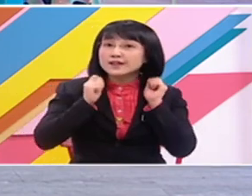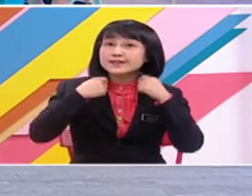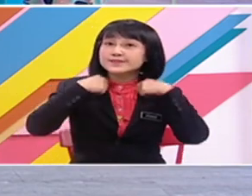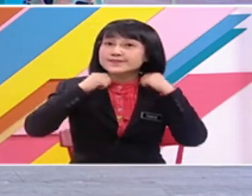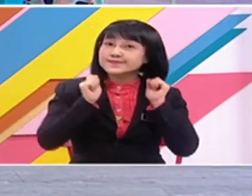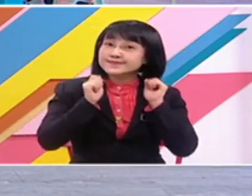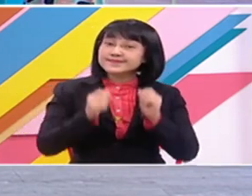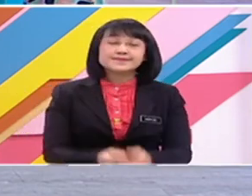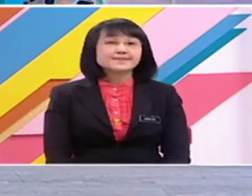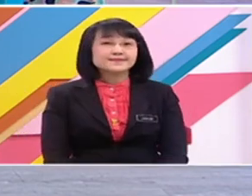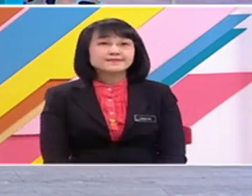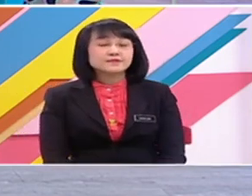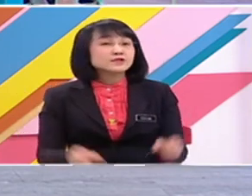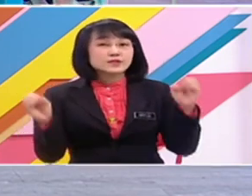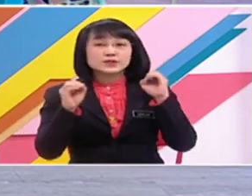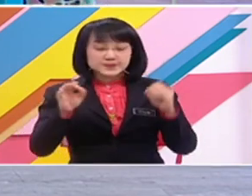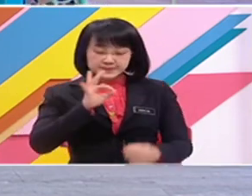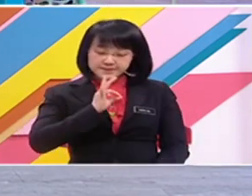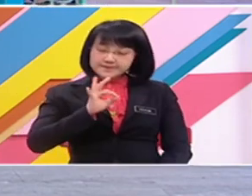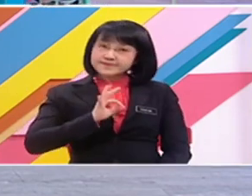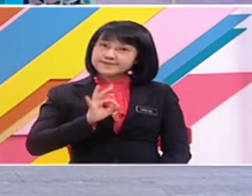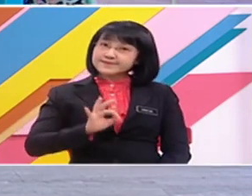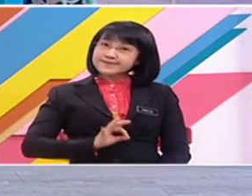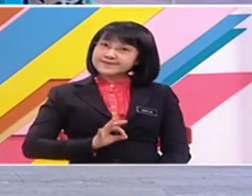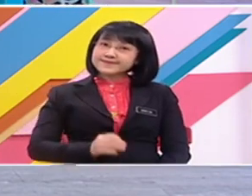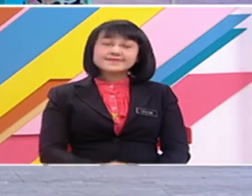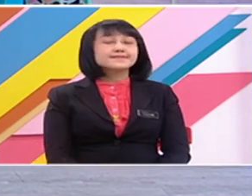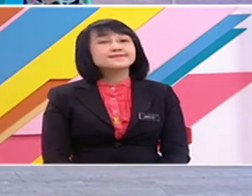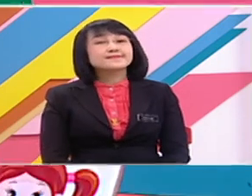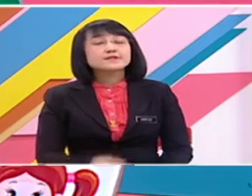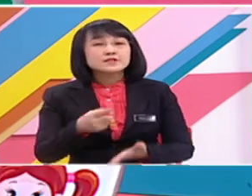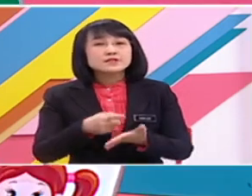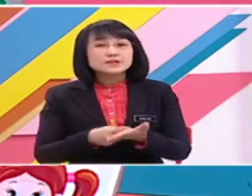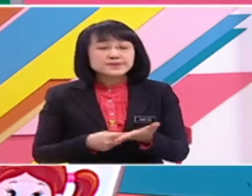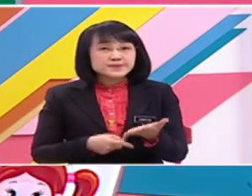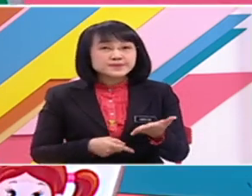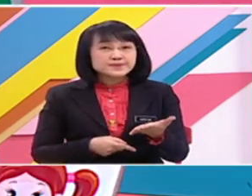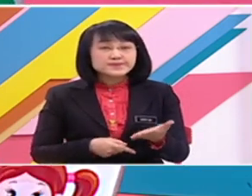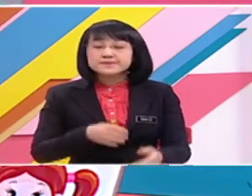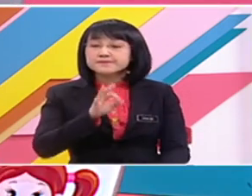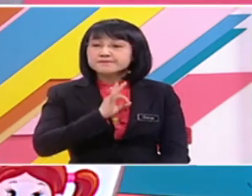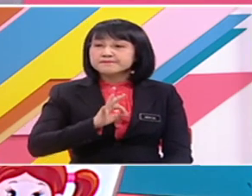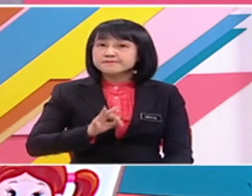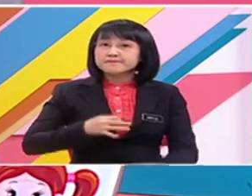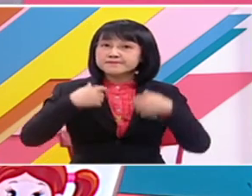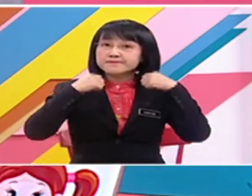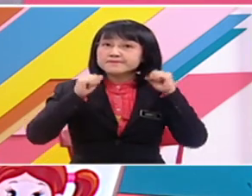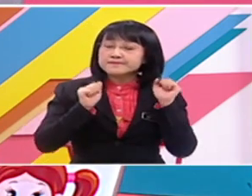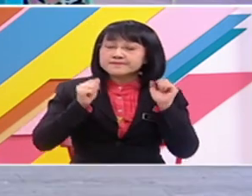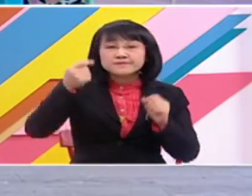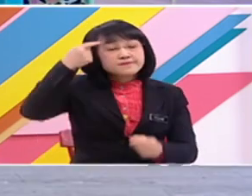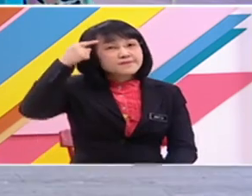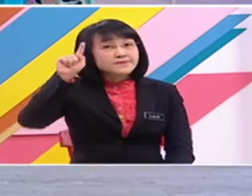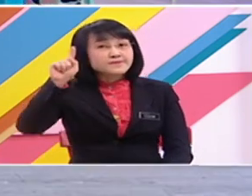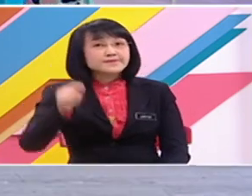And there's no button. I see, teacher. What's the difference? What is the button and the collar called then? Okay, that's